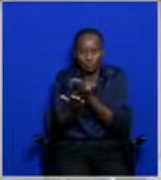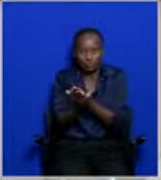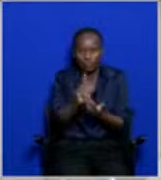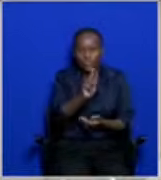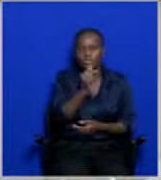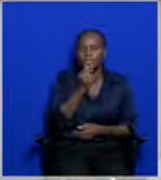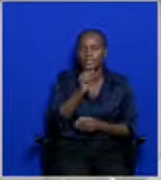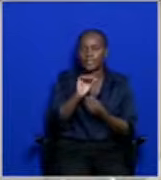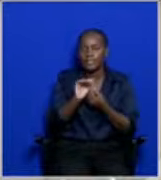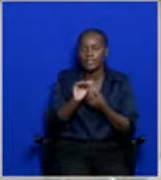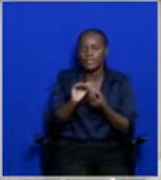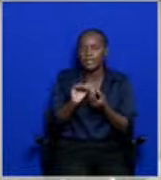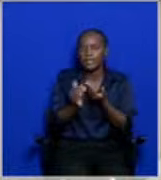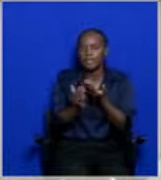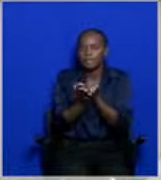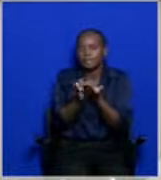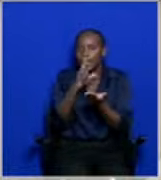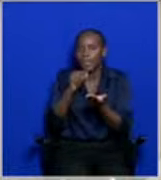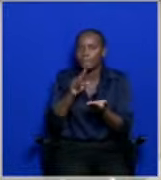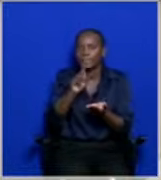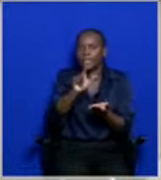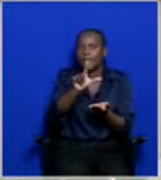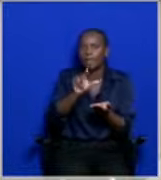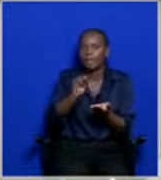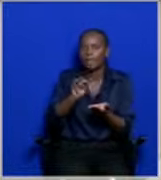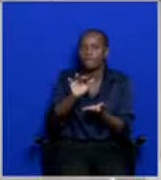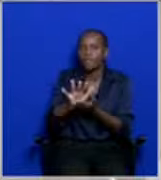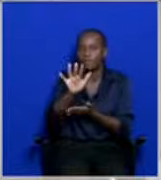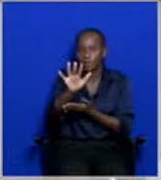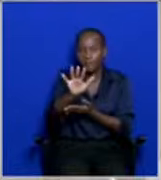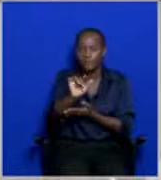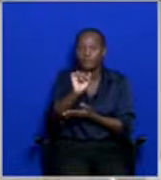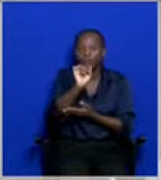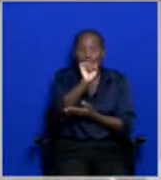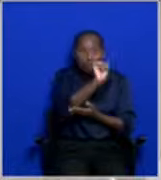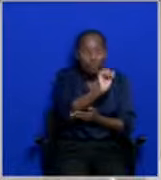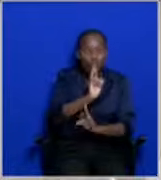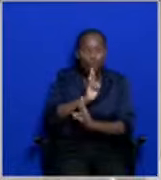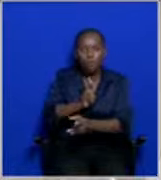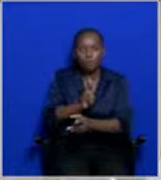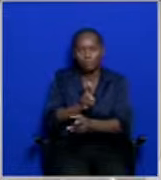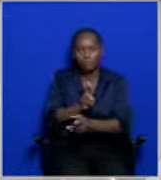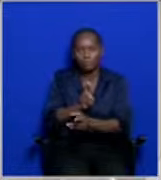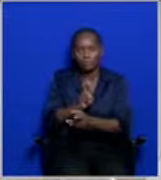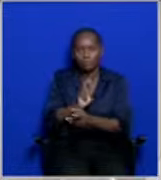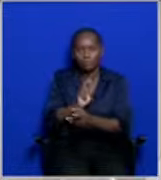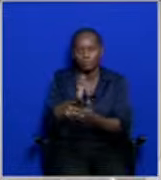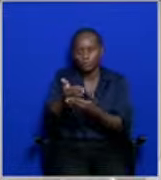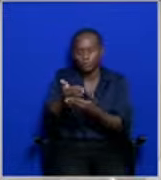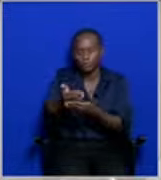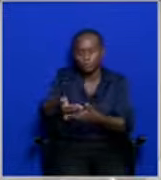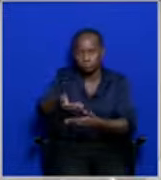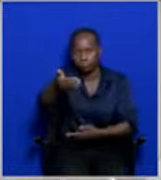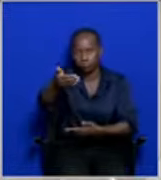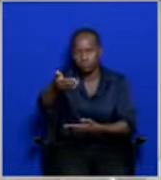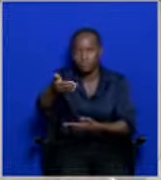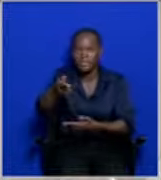a report you had filed following an investigation at page